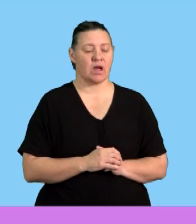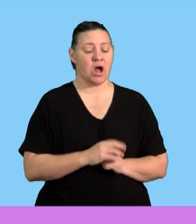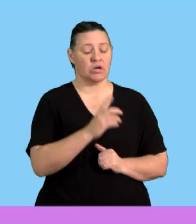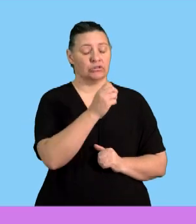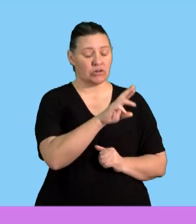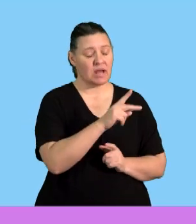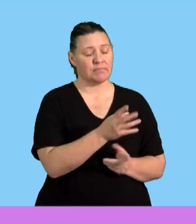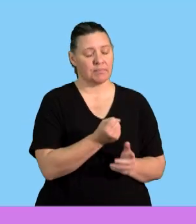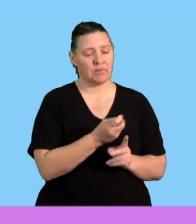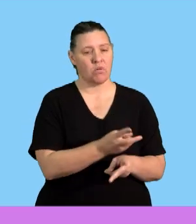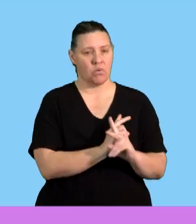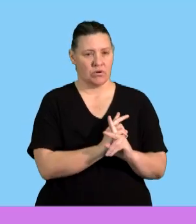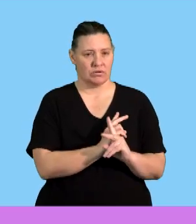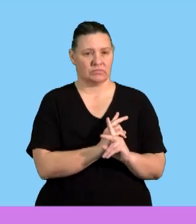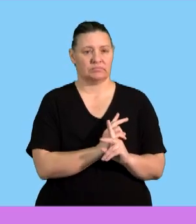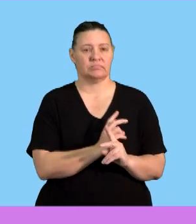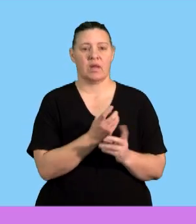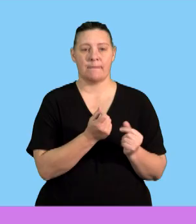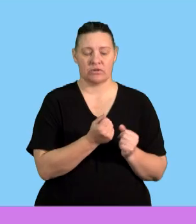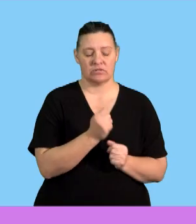Doctor takes out a loan for